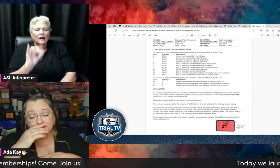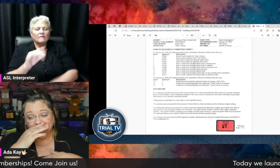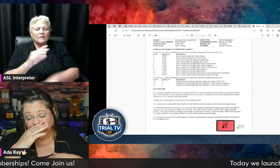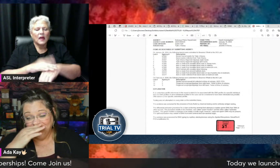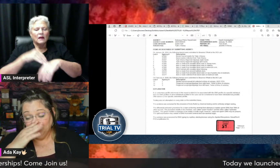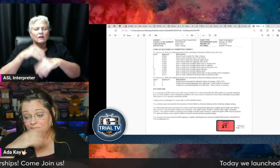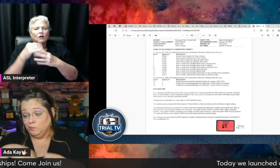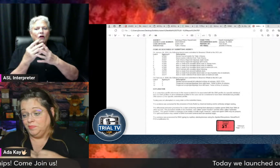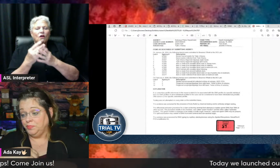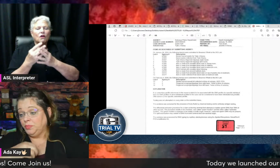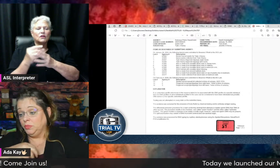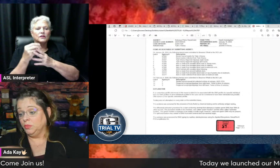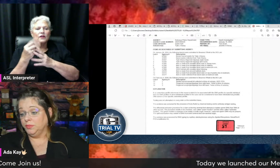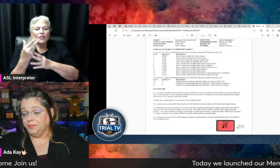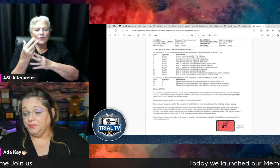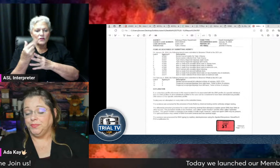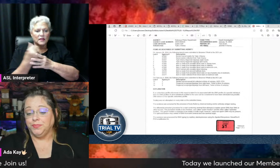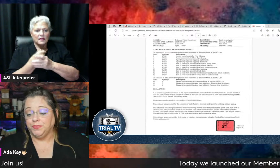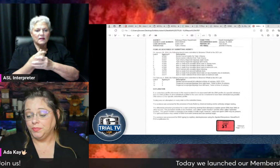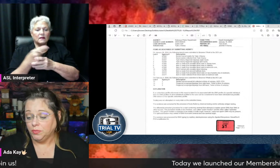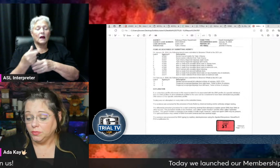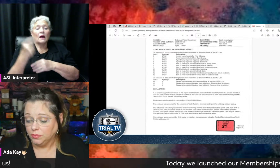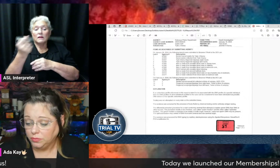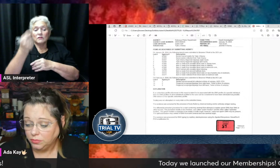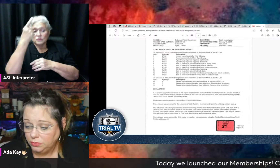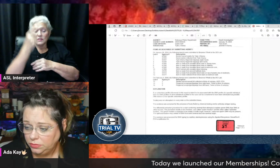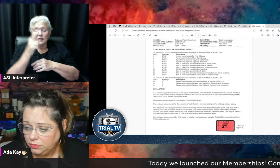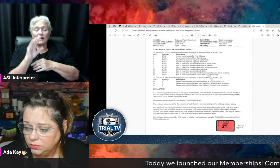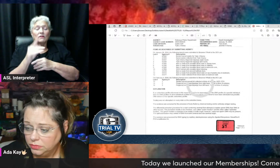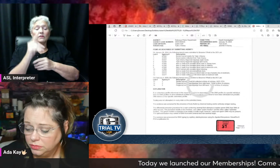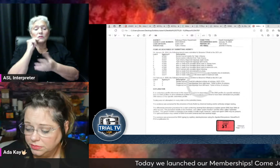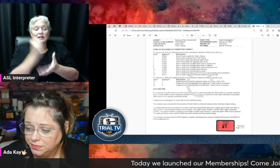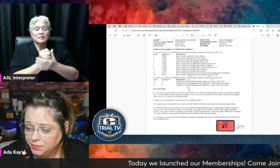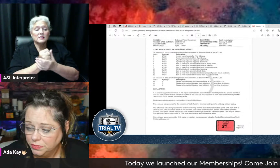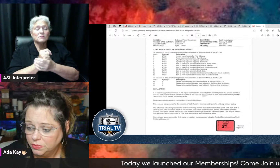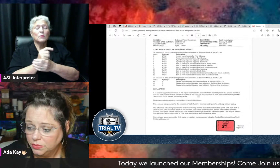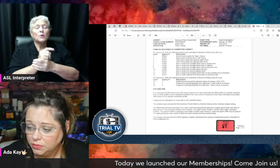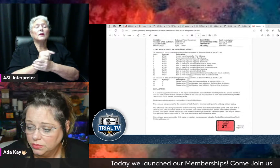understand your testimony on direct examination was that